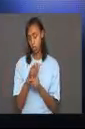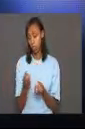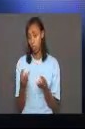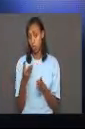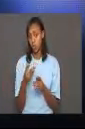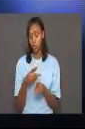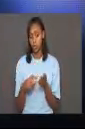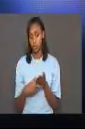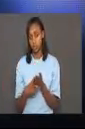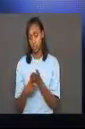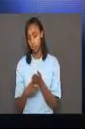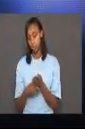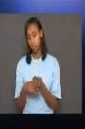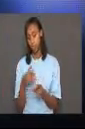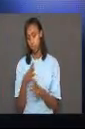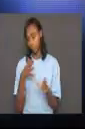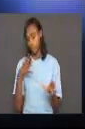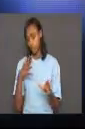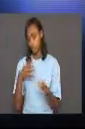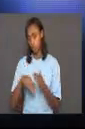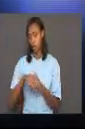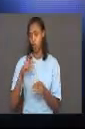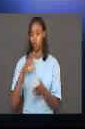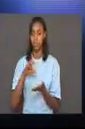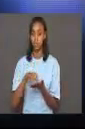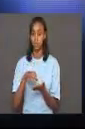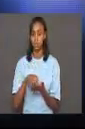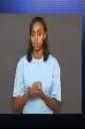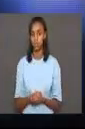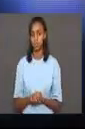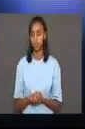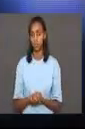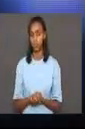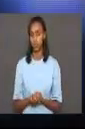the traffic out of the center of the cities.